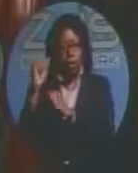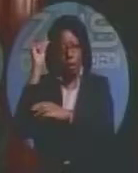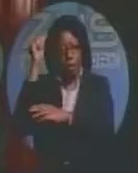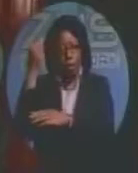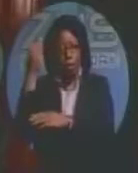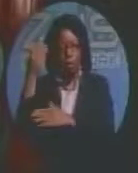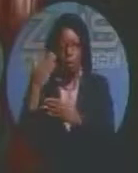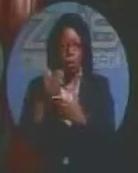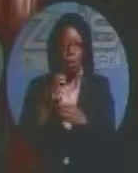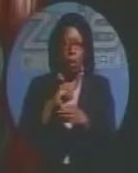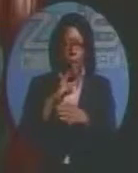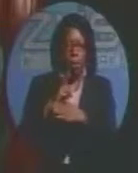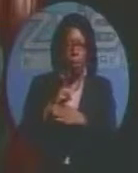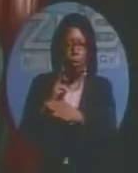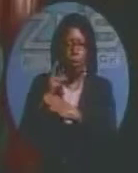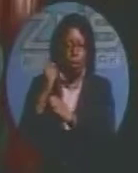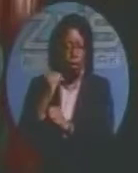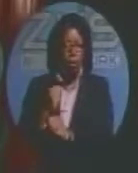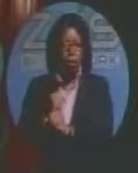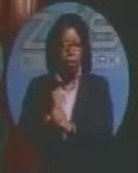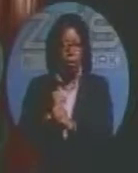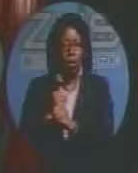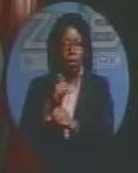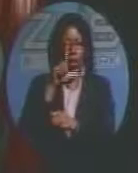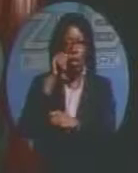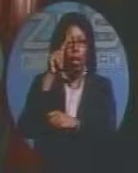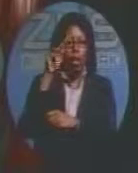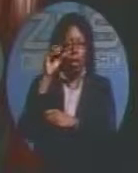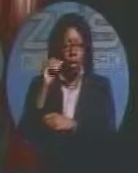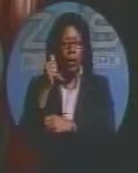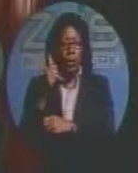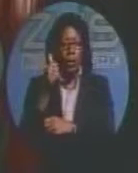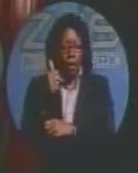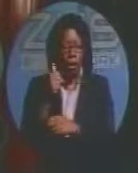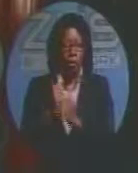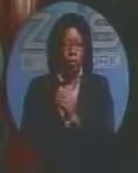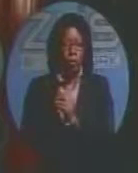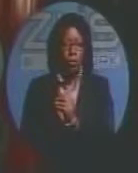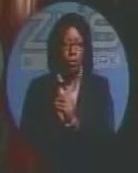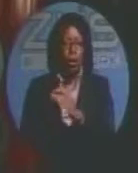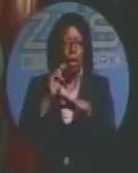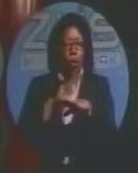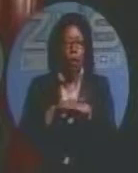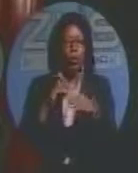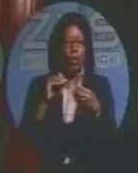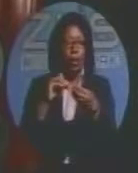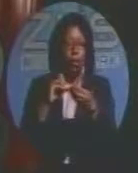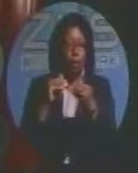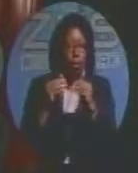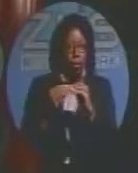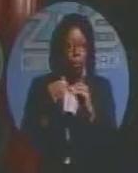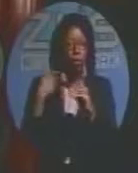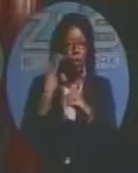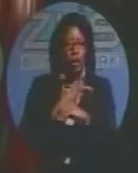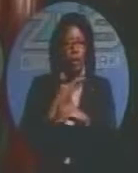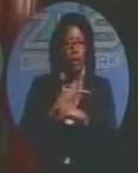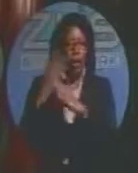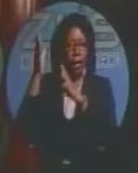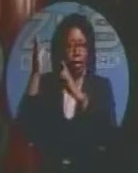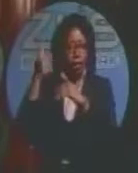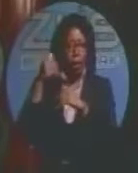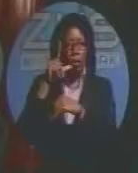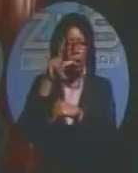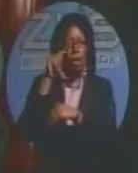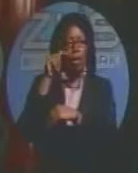commercial enterprise operating the lottery itself. And based on the figures that we would expect the lottery